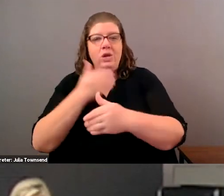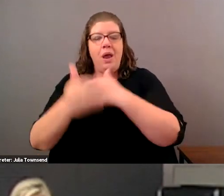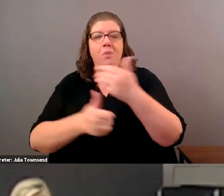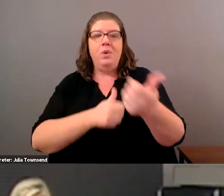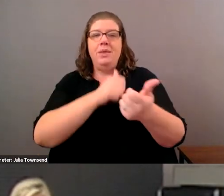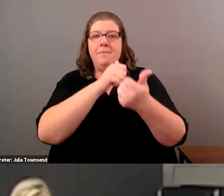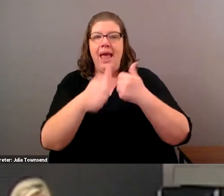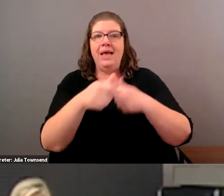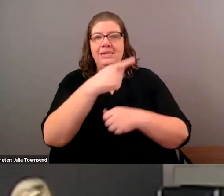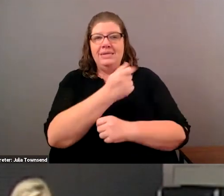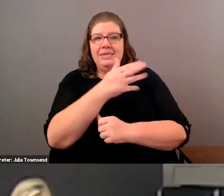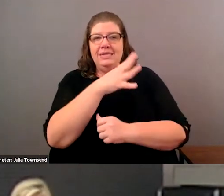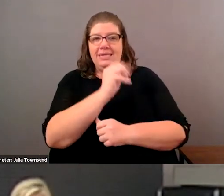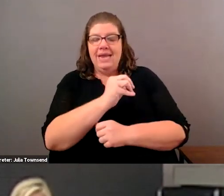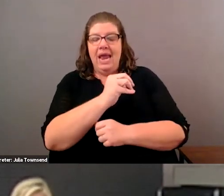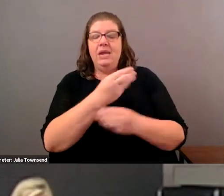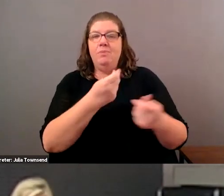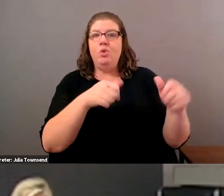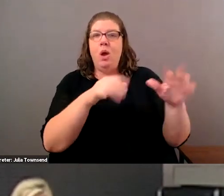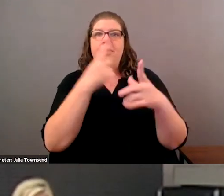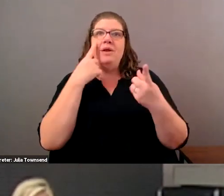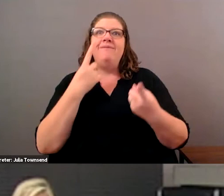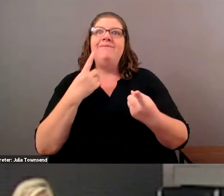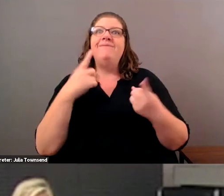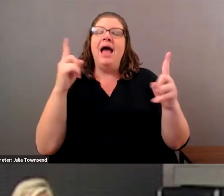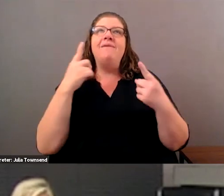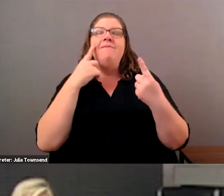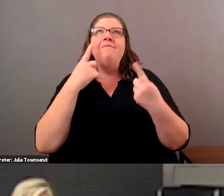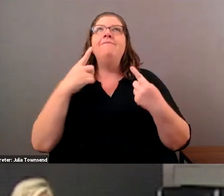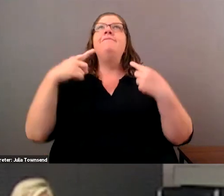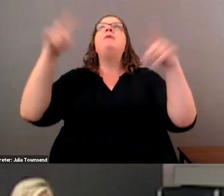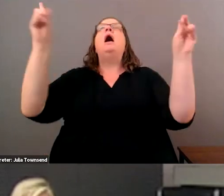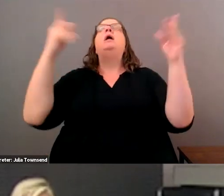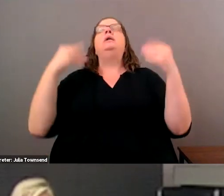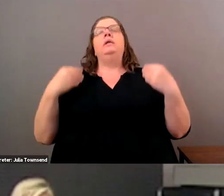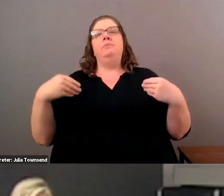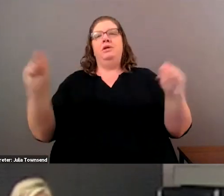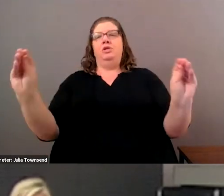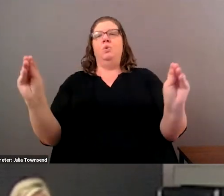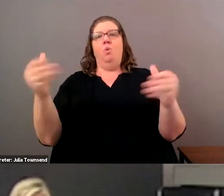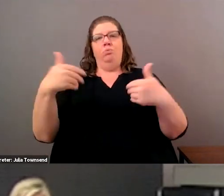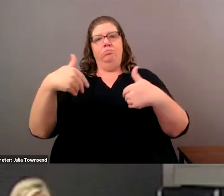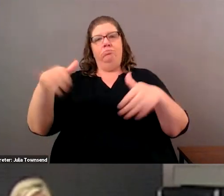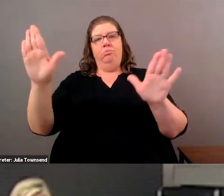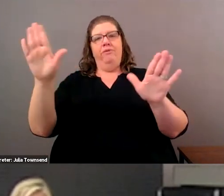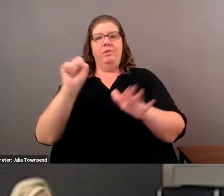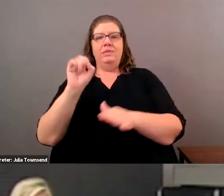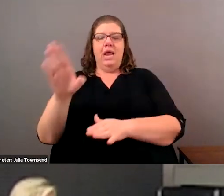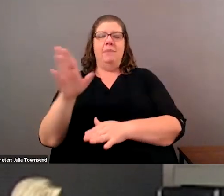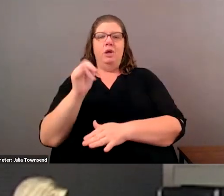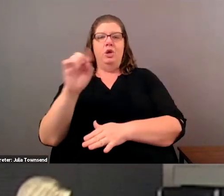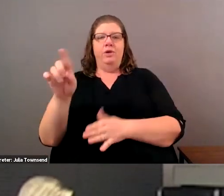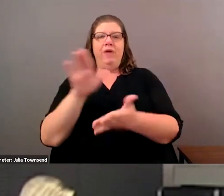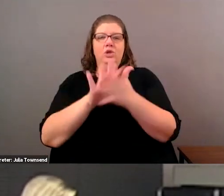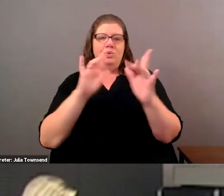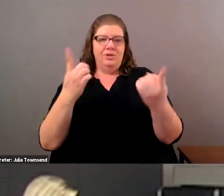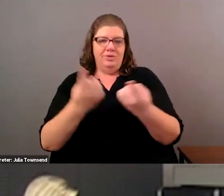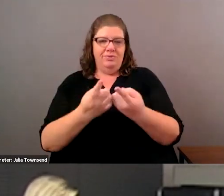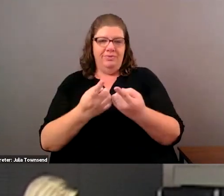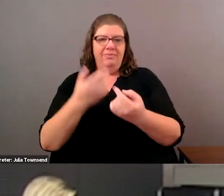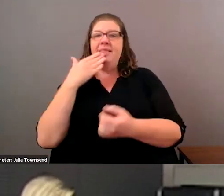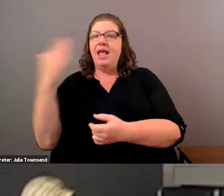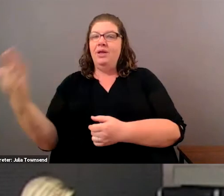Tatum property finally being sold from the Santa Barbara Unified School District. Thank you. Thank